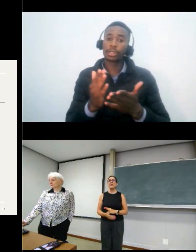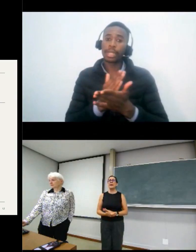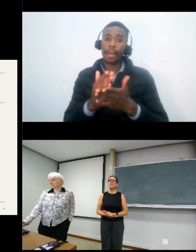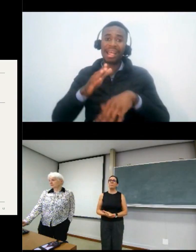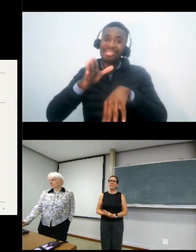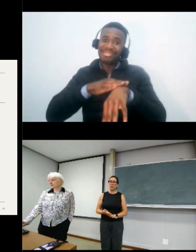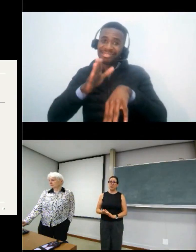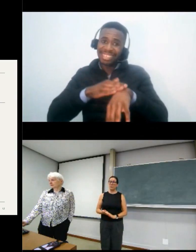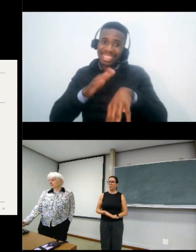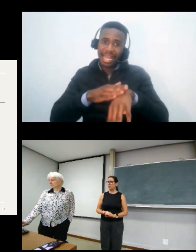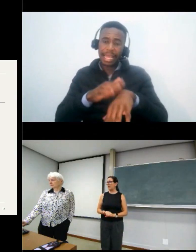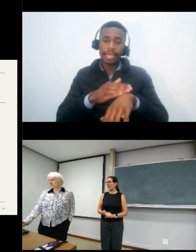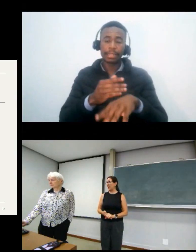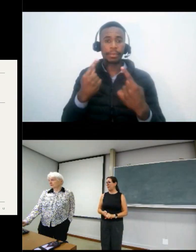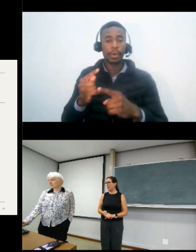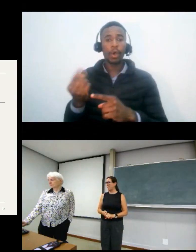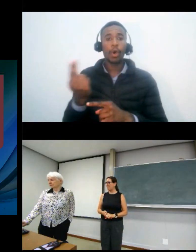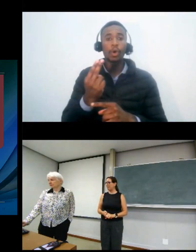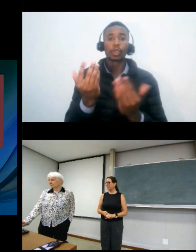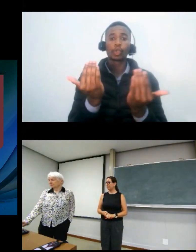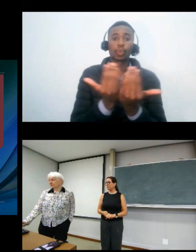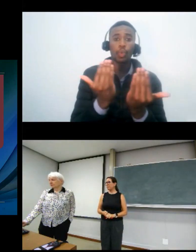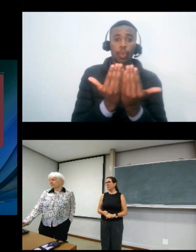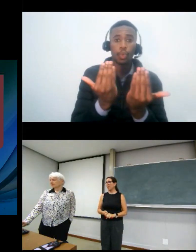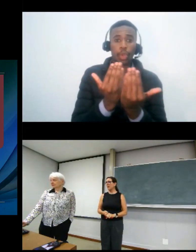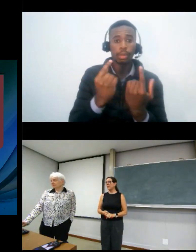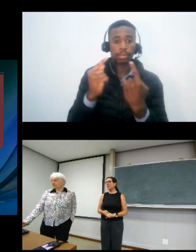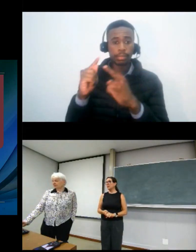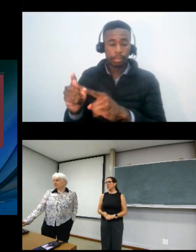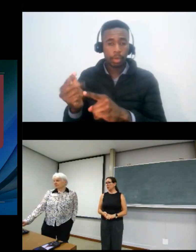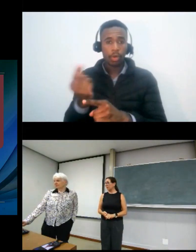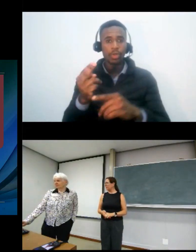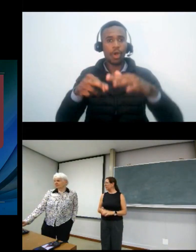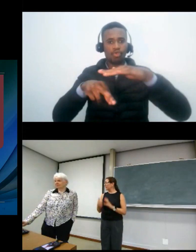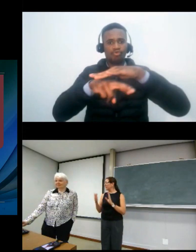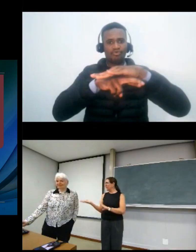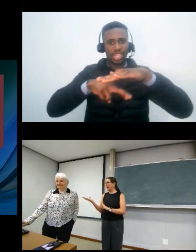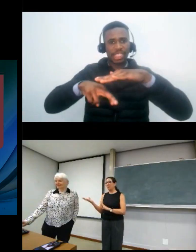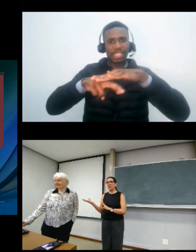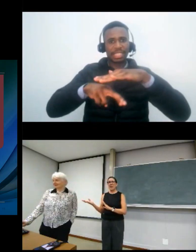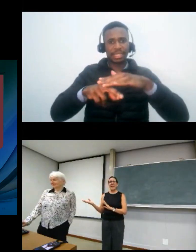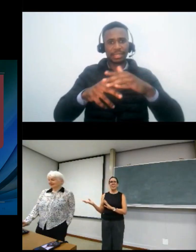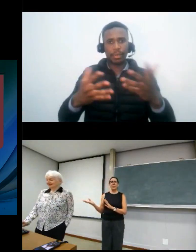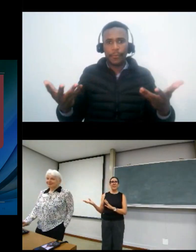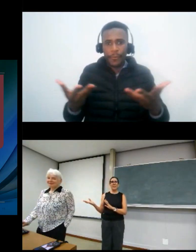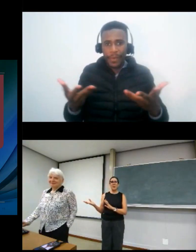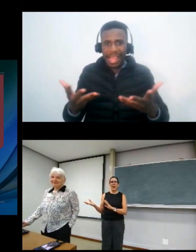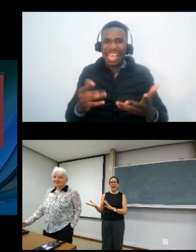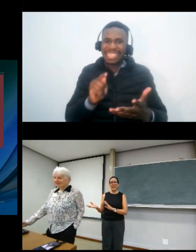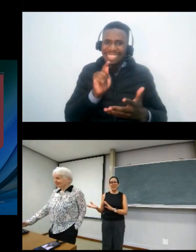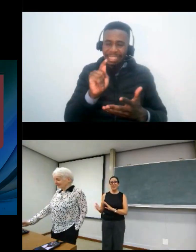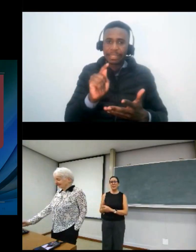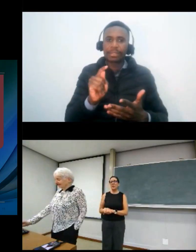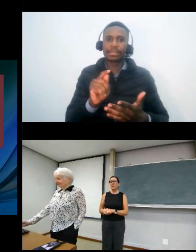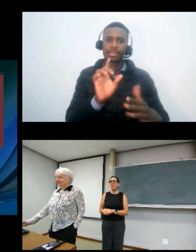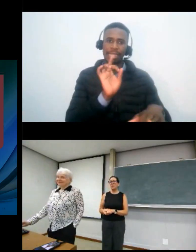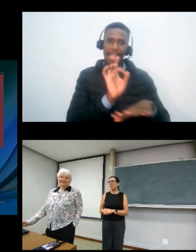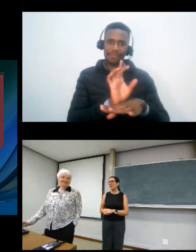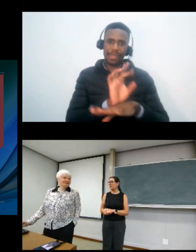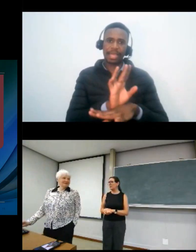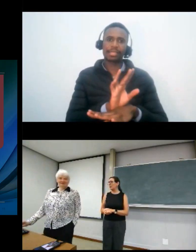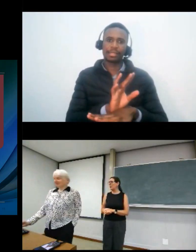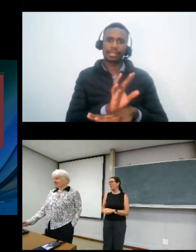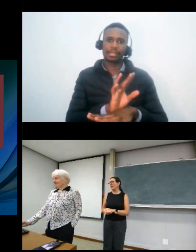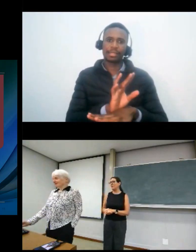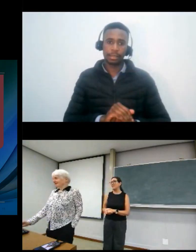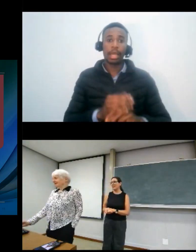they attended and the region in which they came from. So I'm going to hand over to Anne to